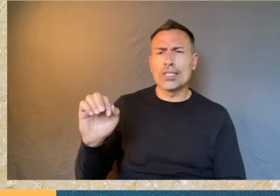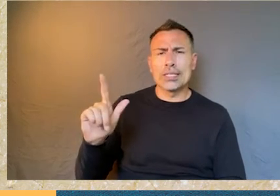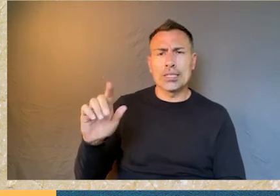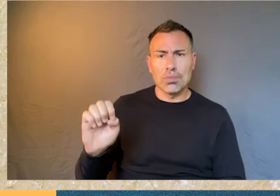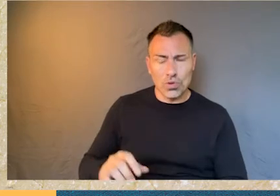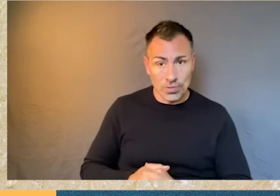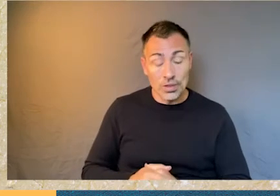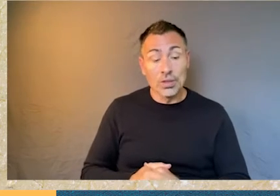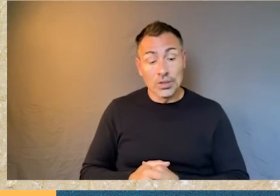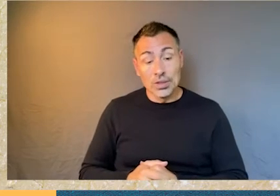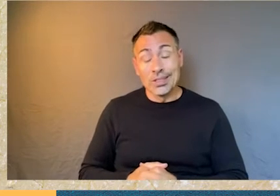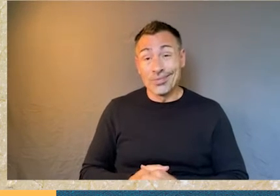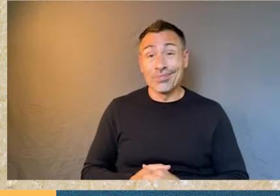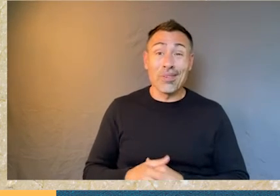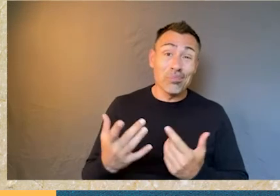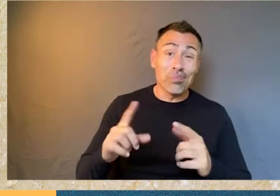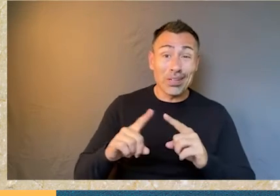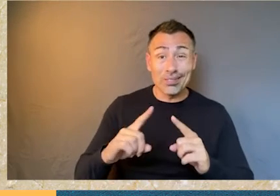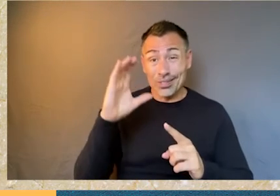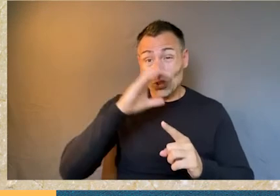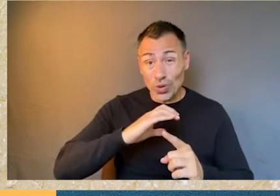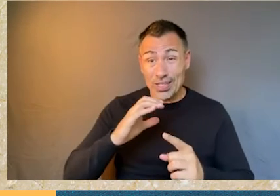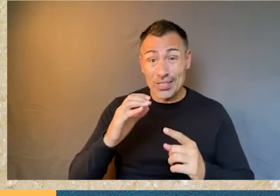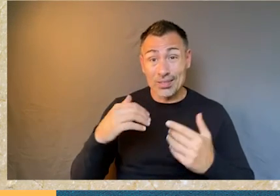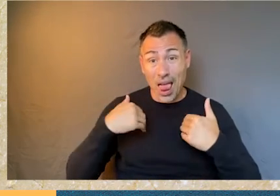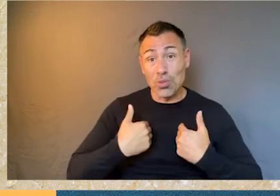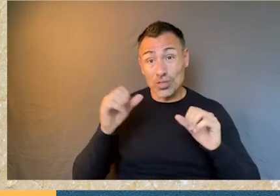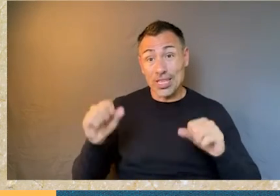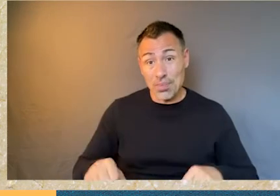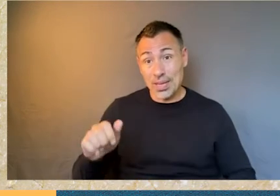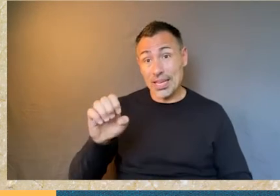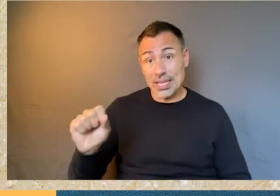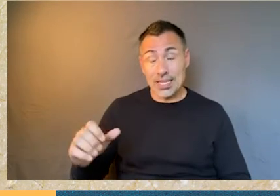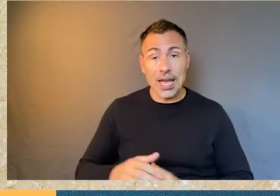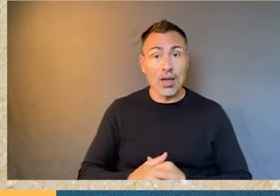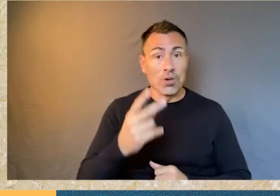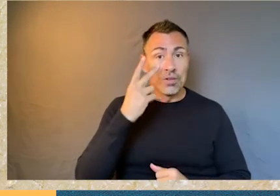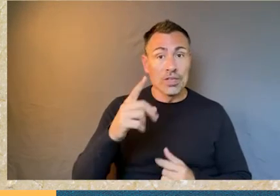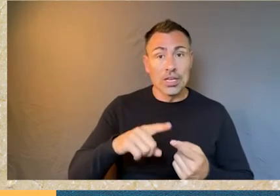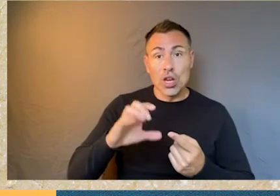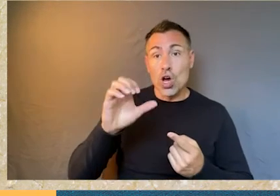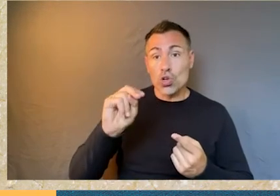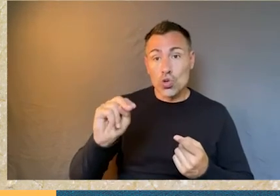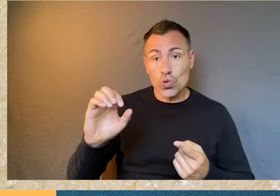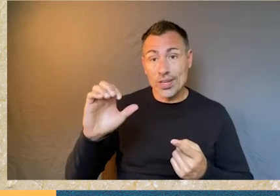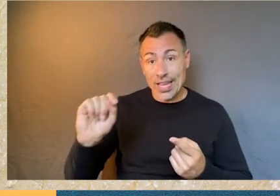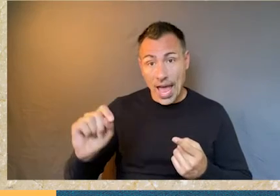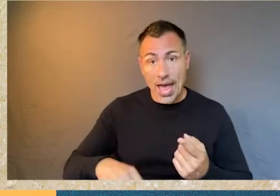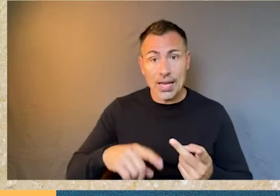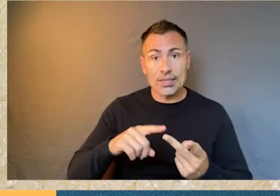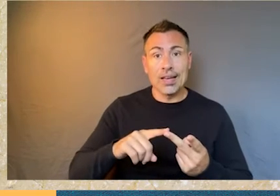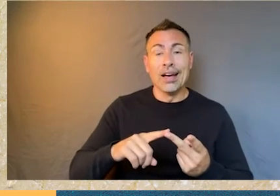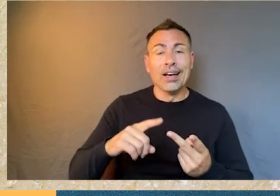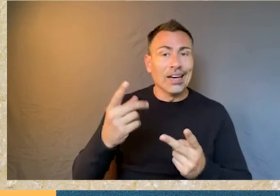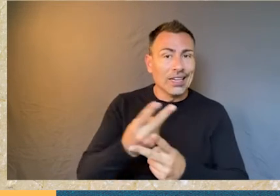represented clients using everything from a Maine Coon cat to a Barbados black-bellied sheep. Recently, we had a